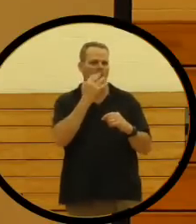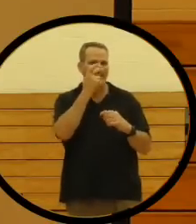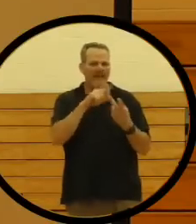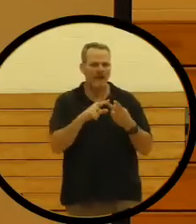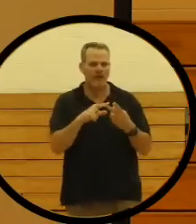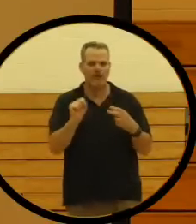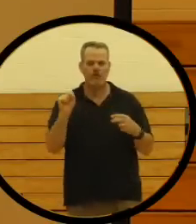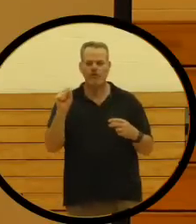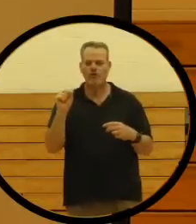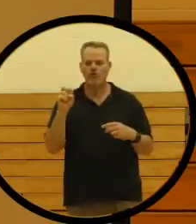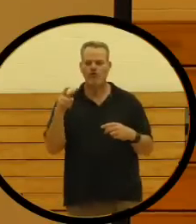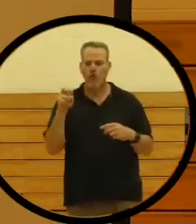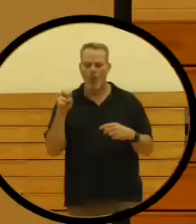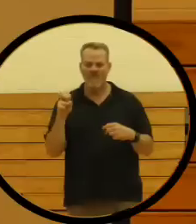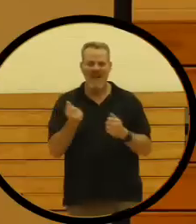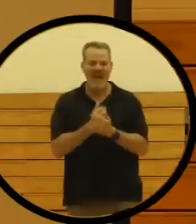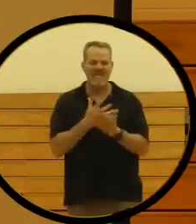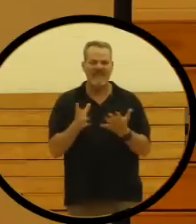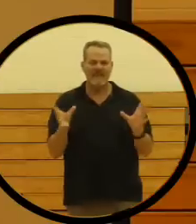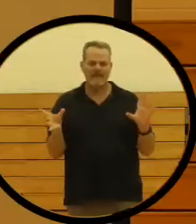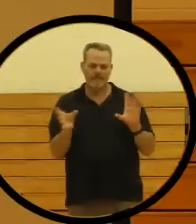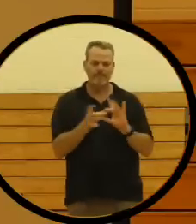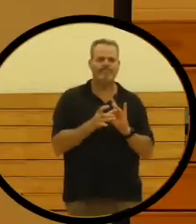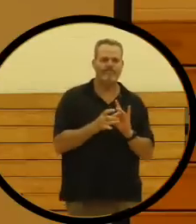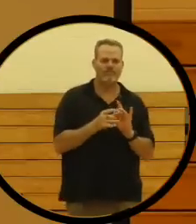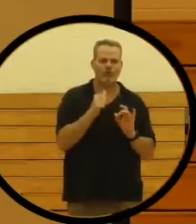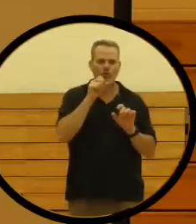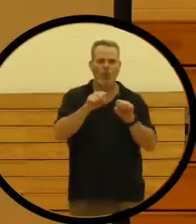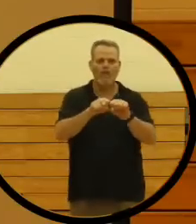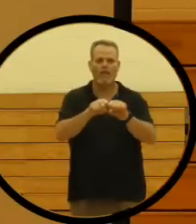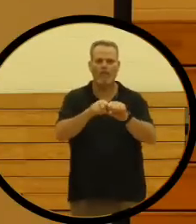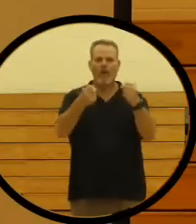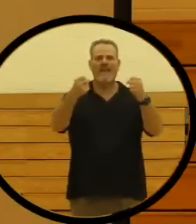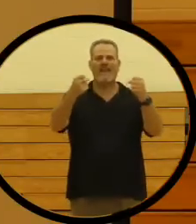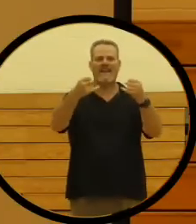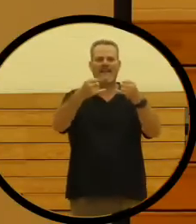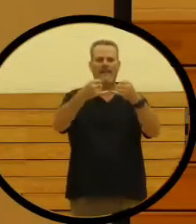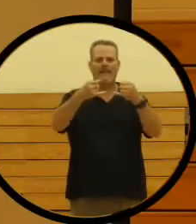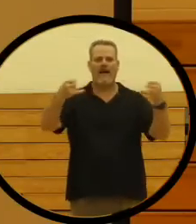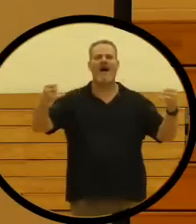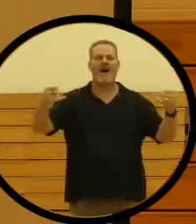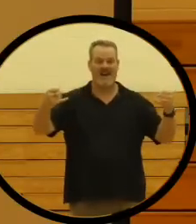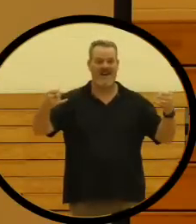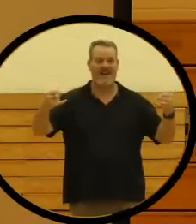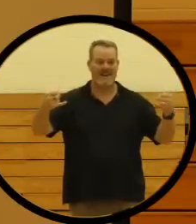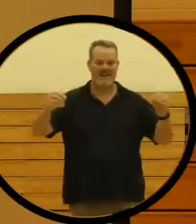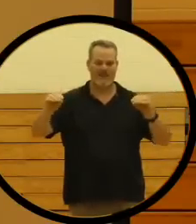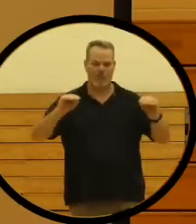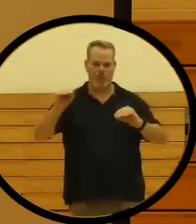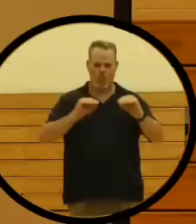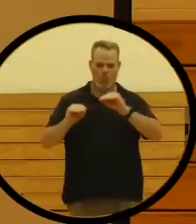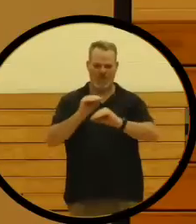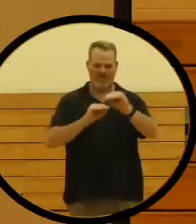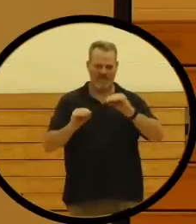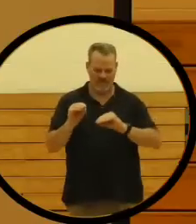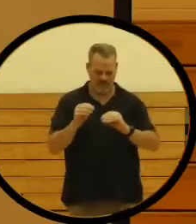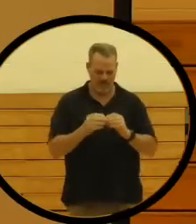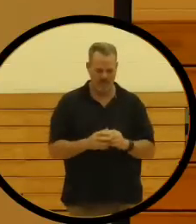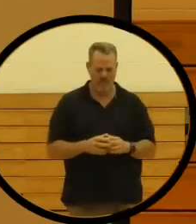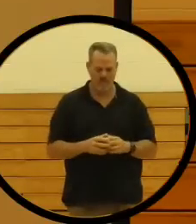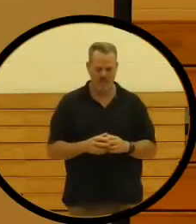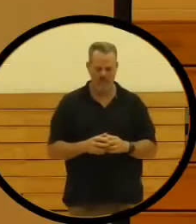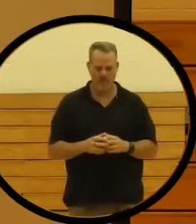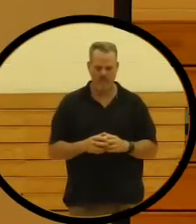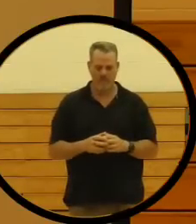stoves, that everything is really secured so you don't break the gas line by having the appliance move around. And during